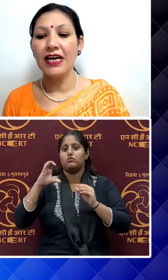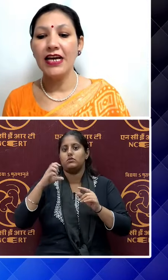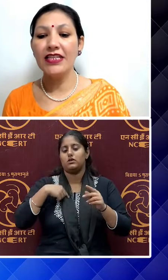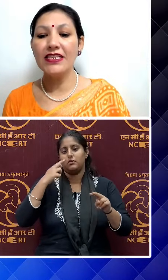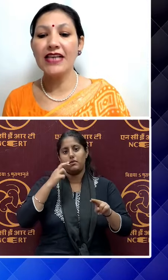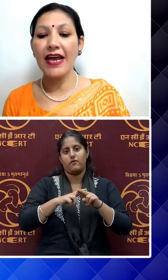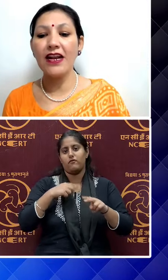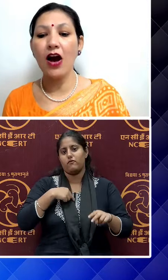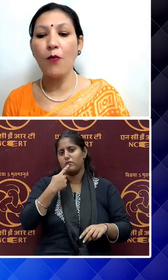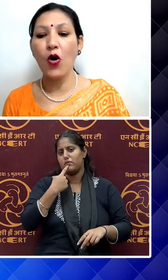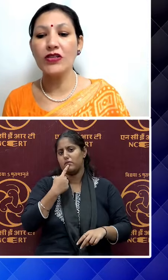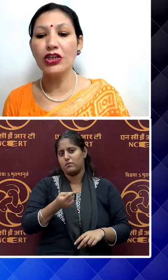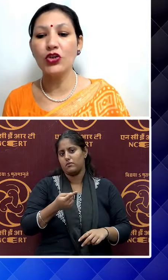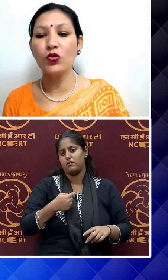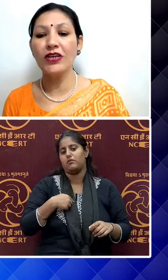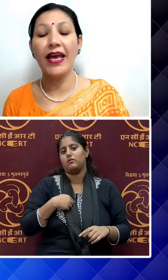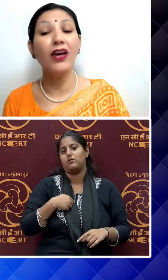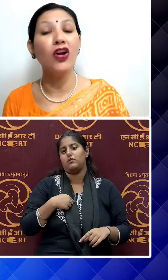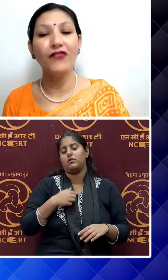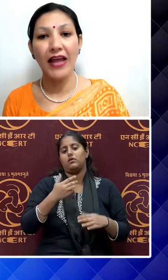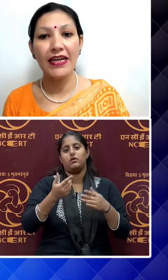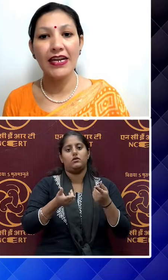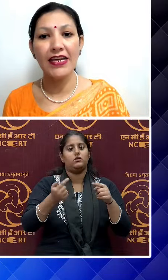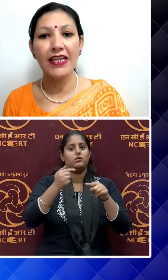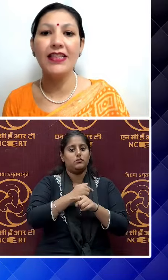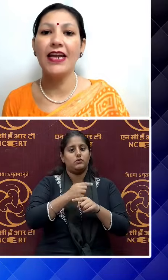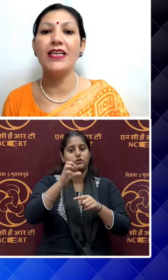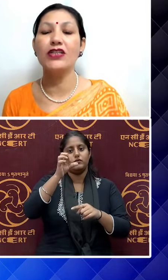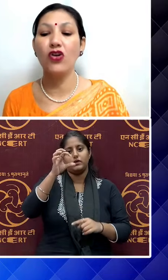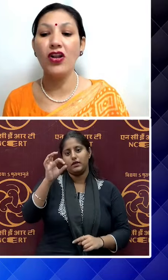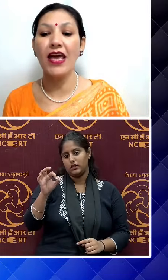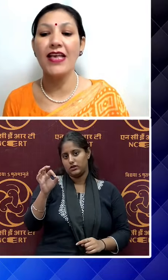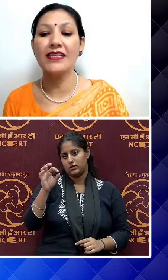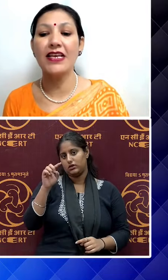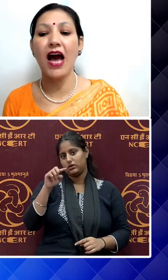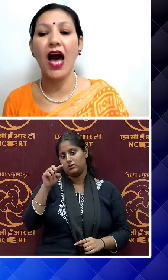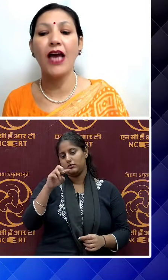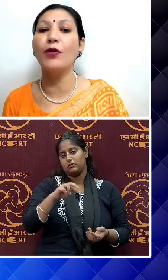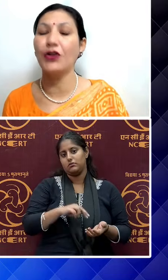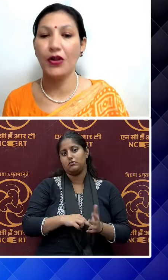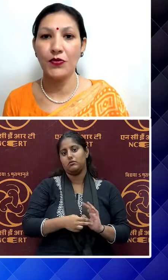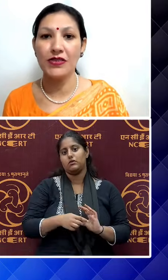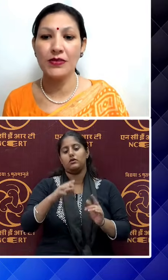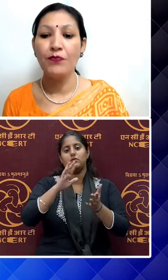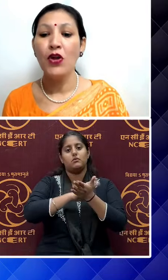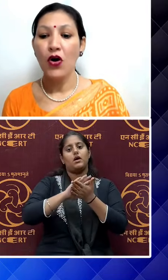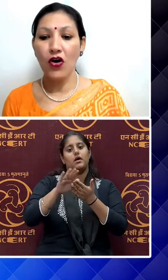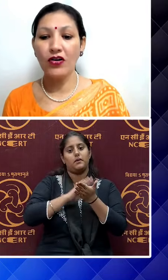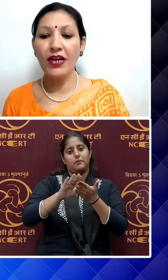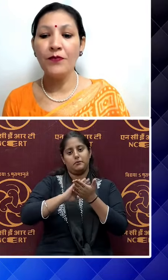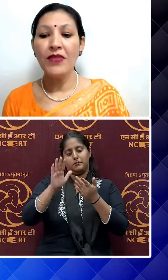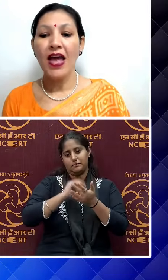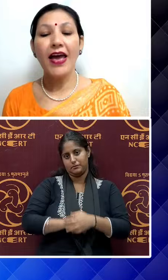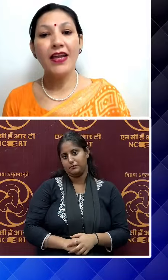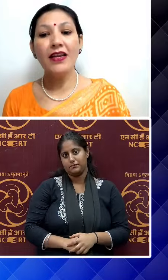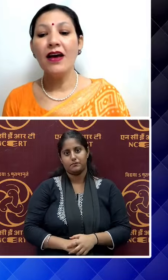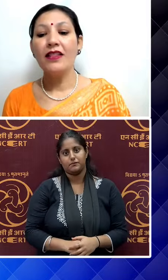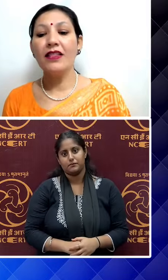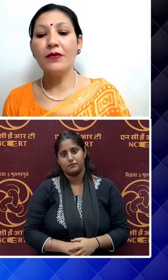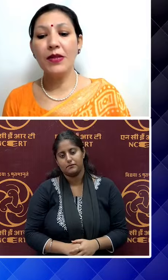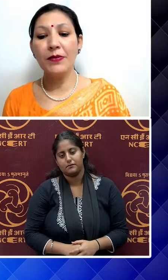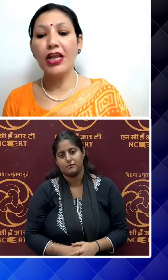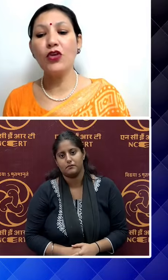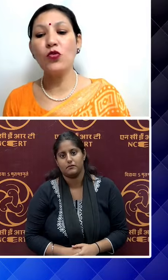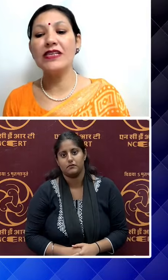indicate the side opposite to the angle of 90 degree, that is known as the hypotenuse. Alright, and